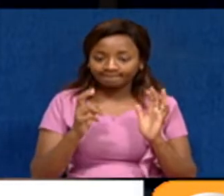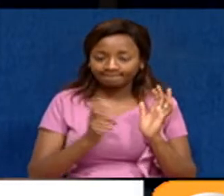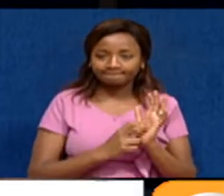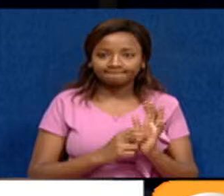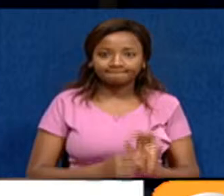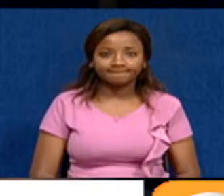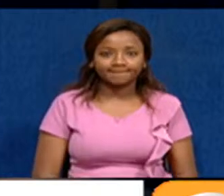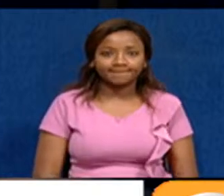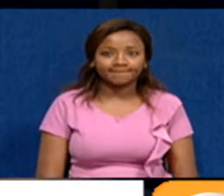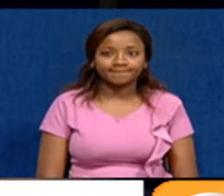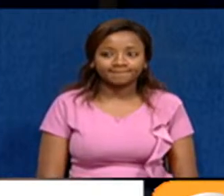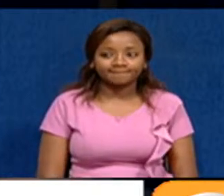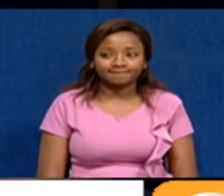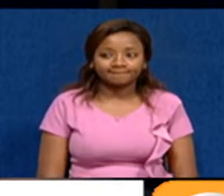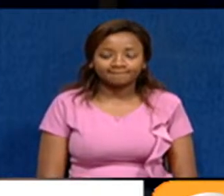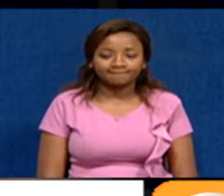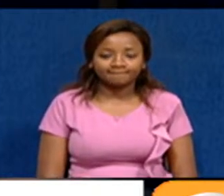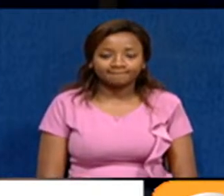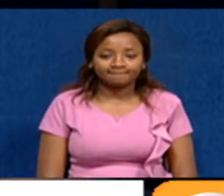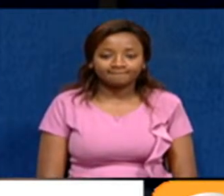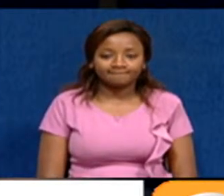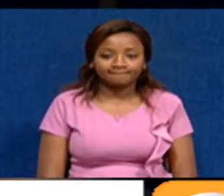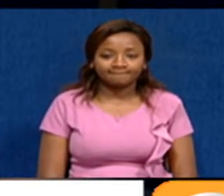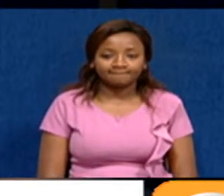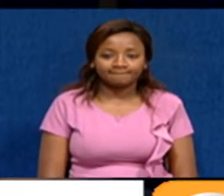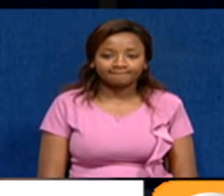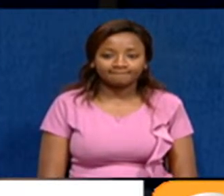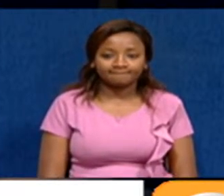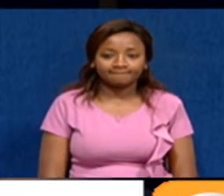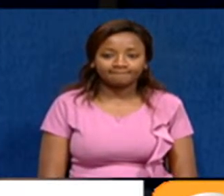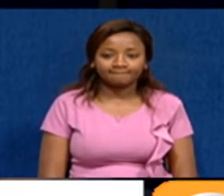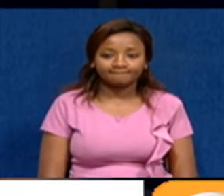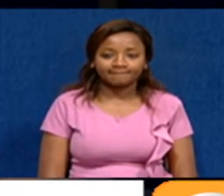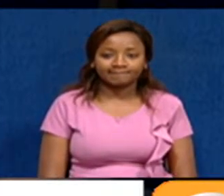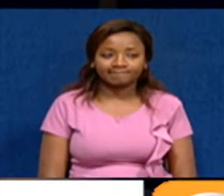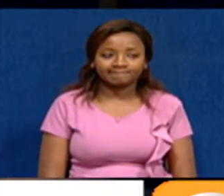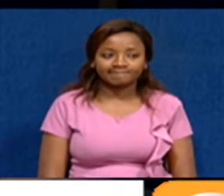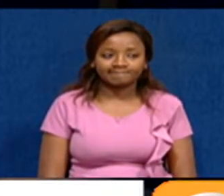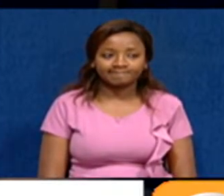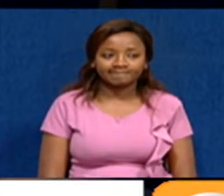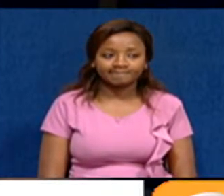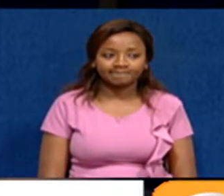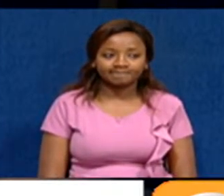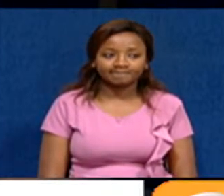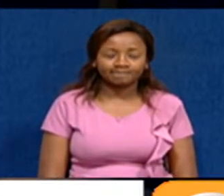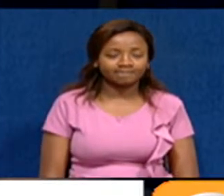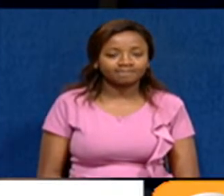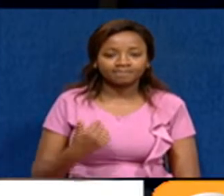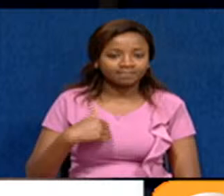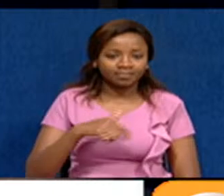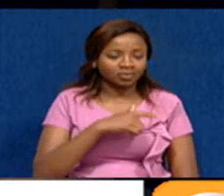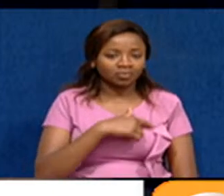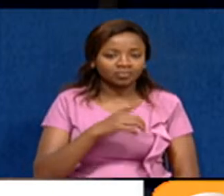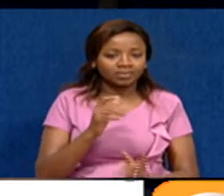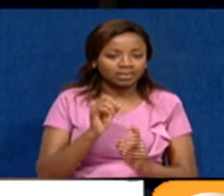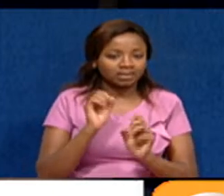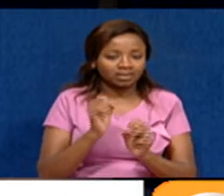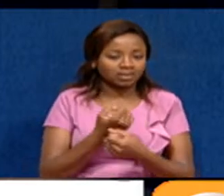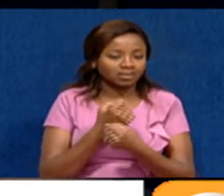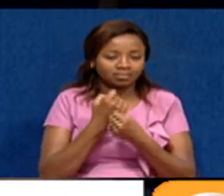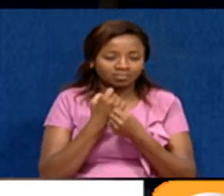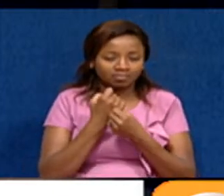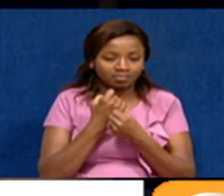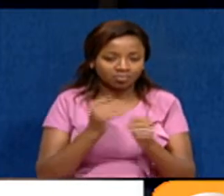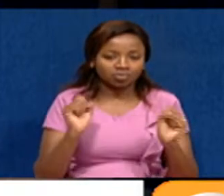better listen to this as a country, that we are unable to make FIFA and